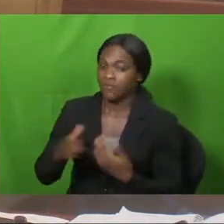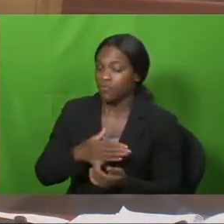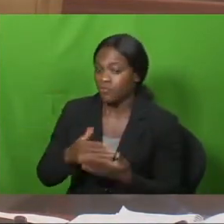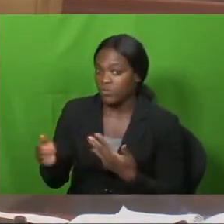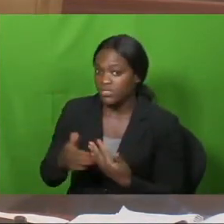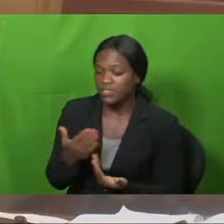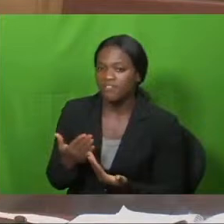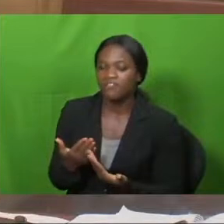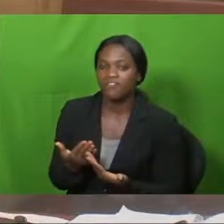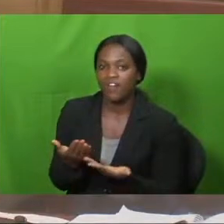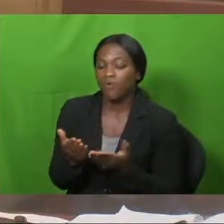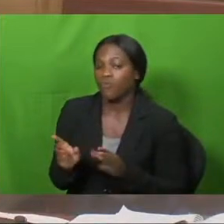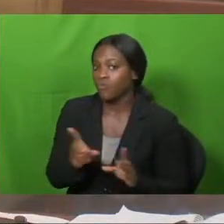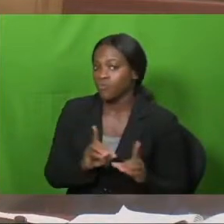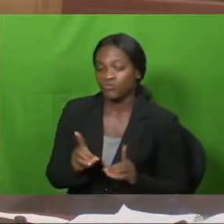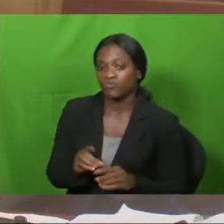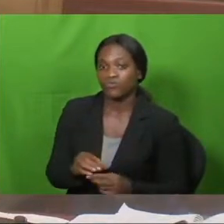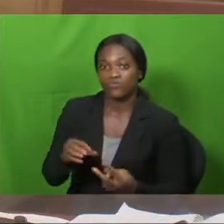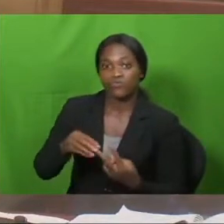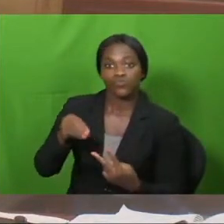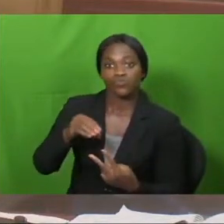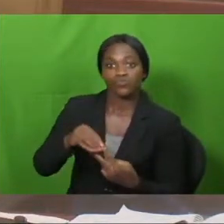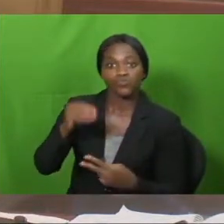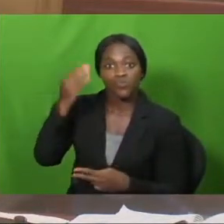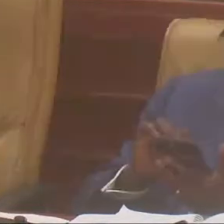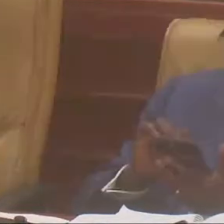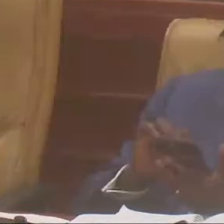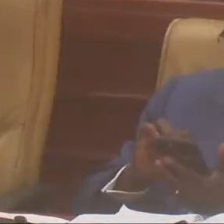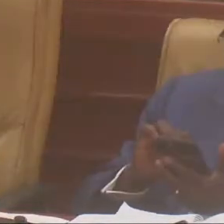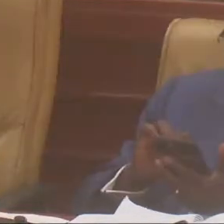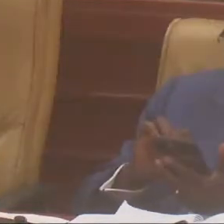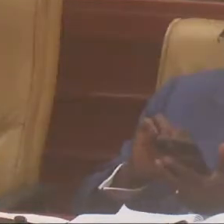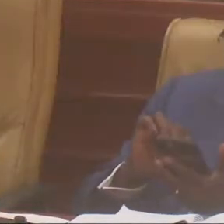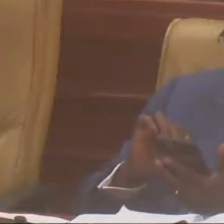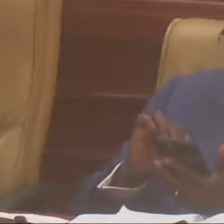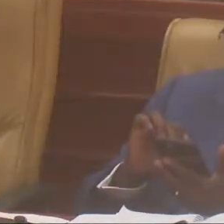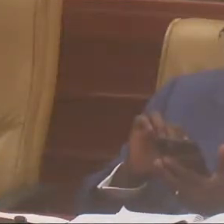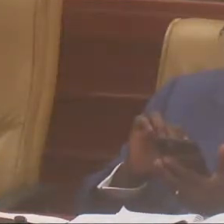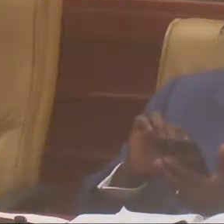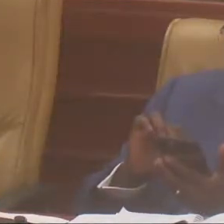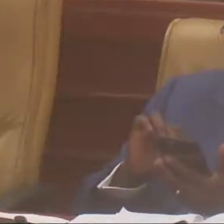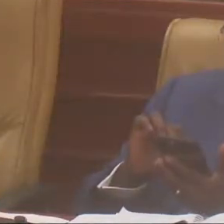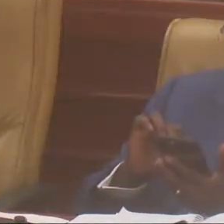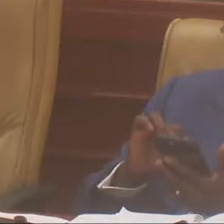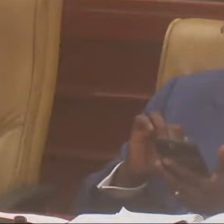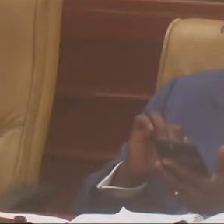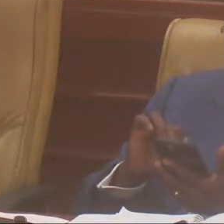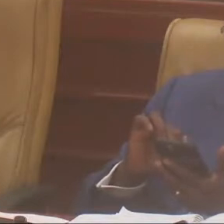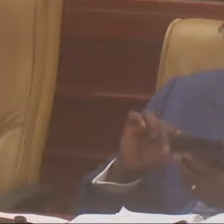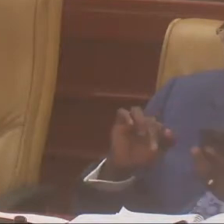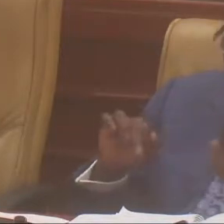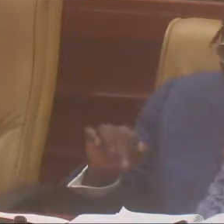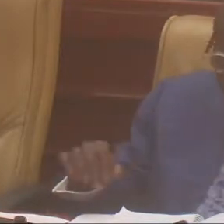they choose for themselves because the basics have been provided for them. It came at cost.